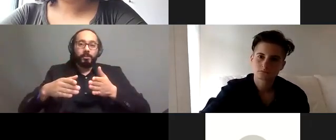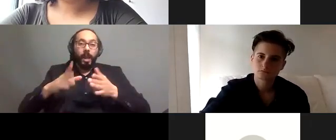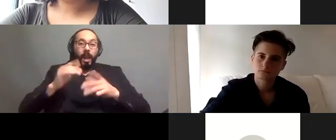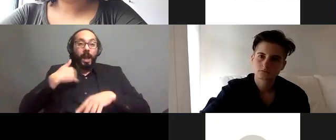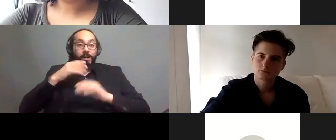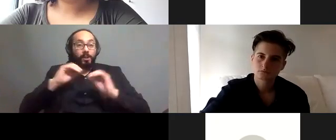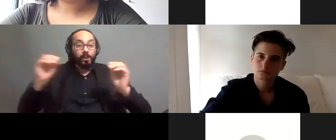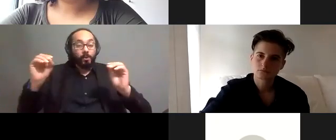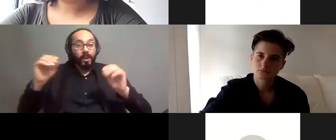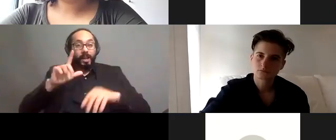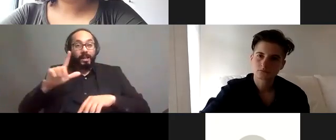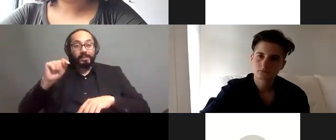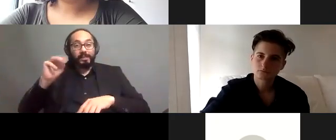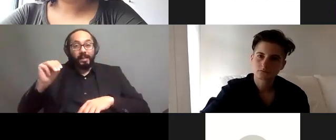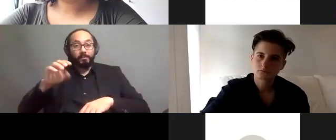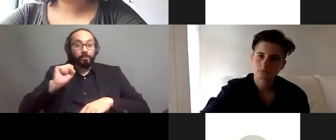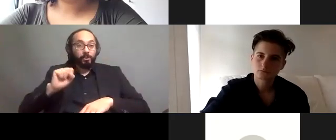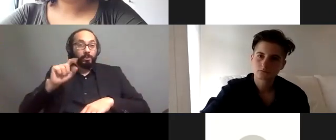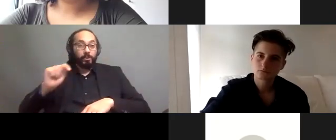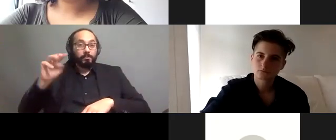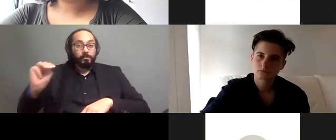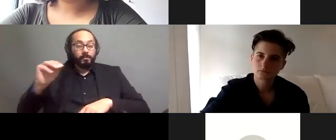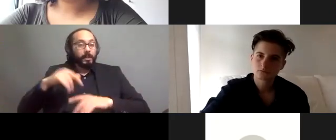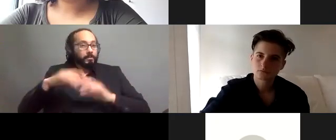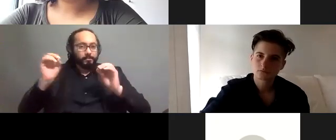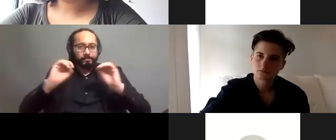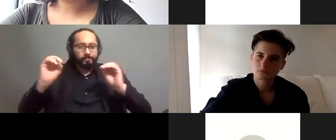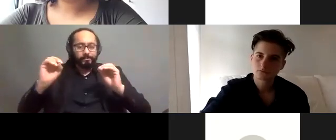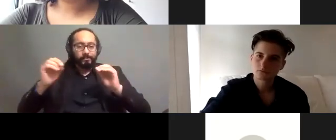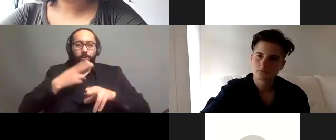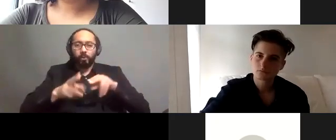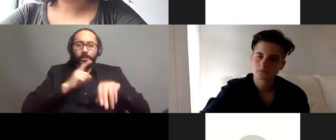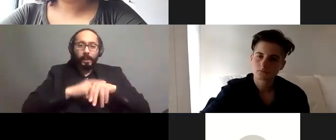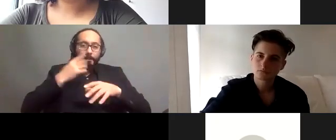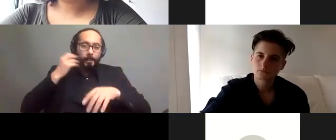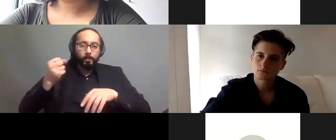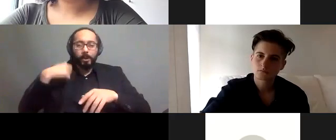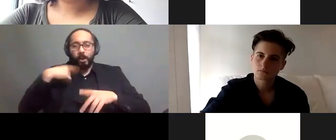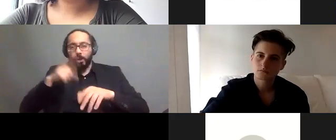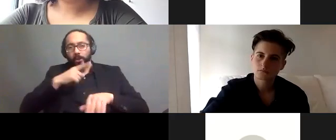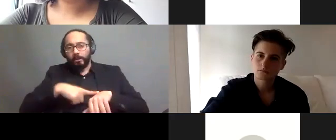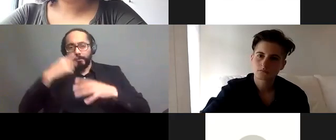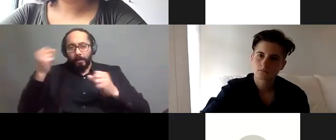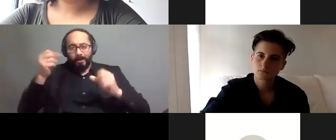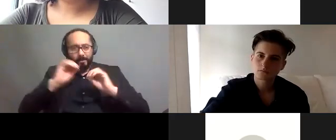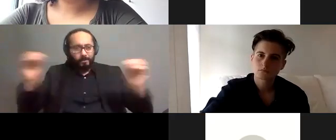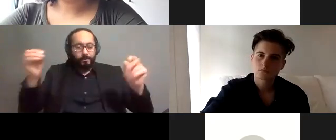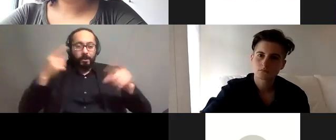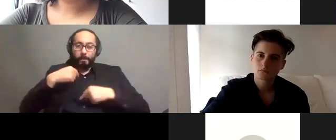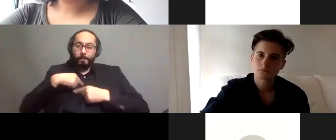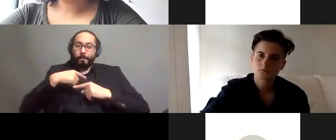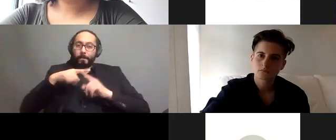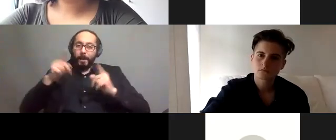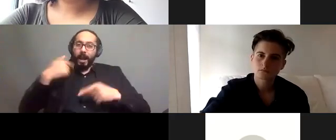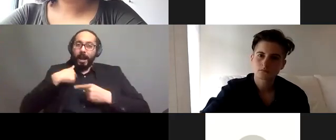that point, so I had some roommates helping me with notes, but there was no connection, no communication between doctors, and just kind of bounced